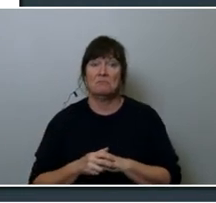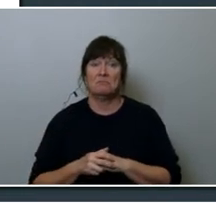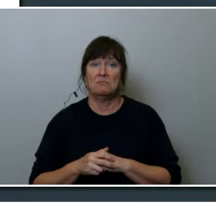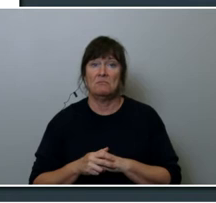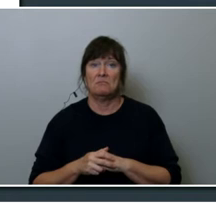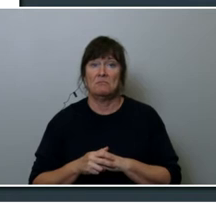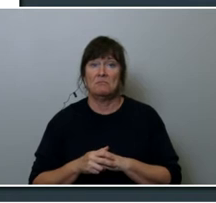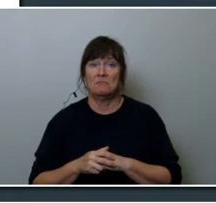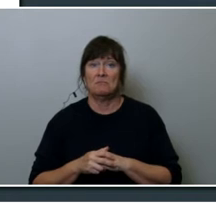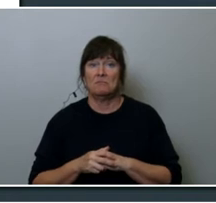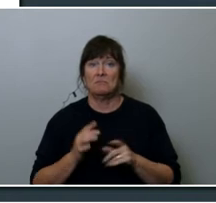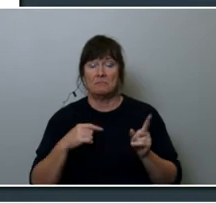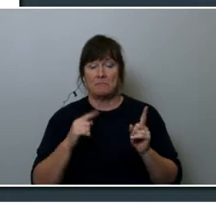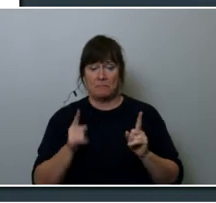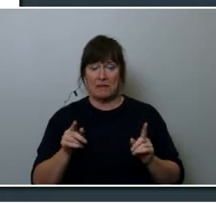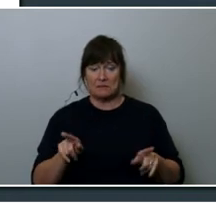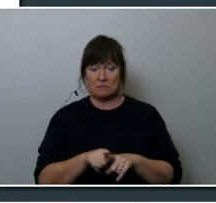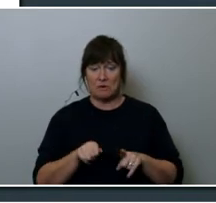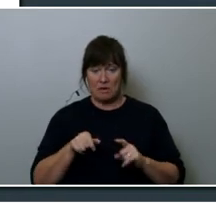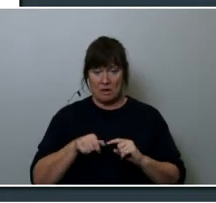in the driveway for cars to,